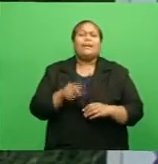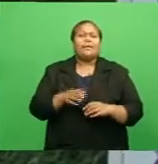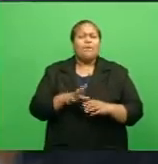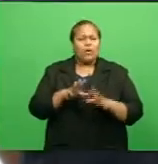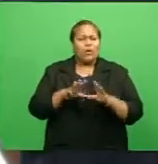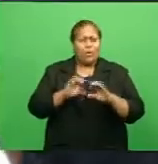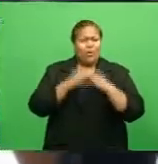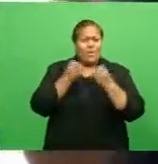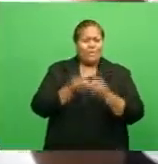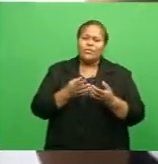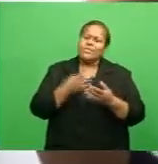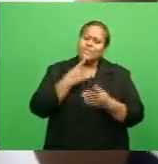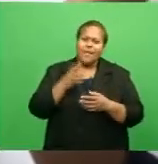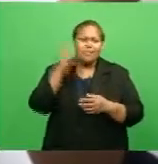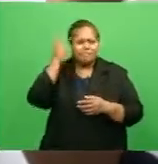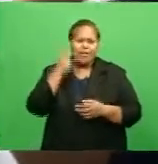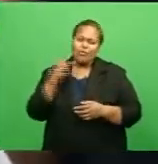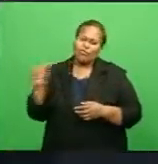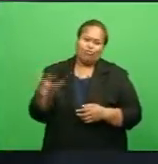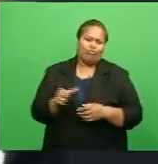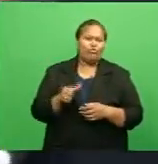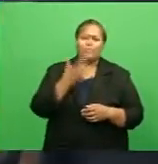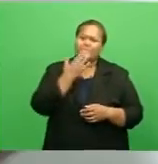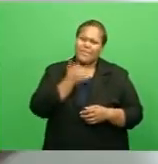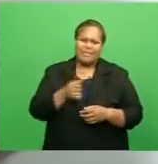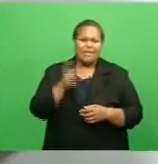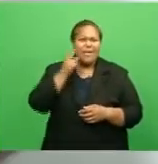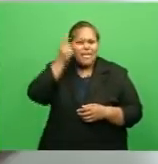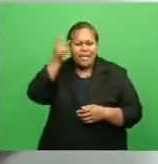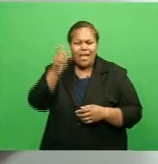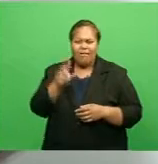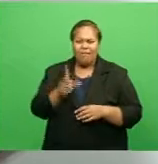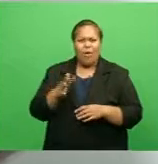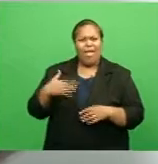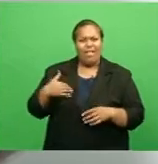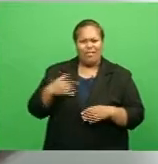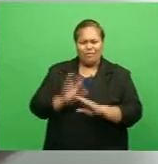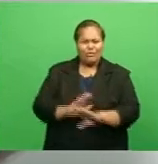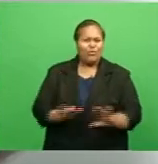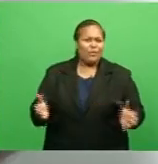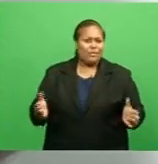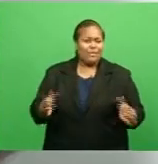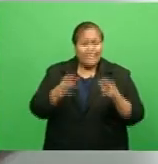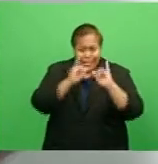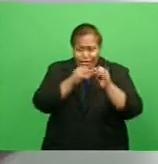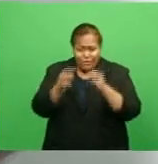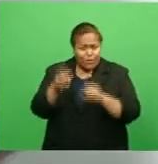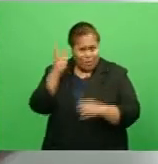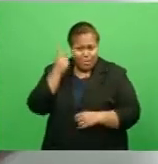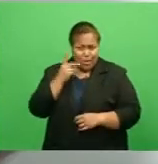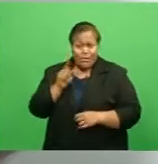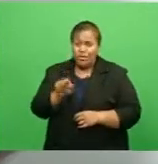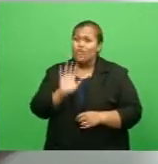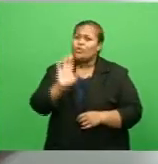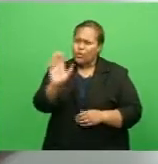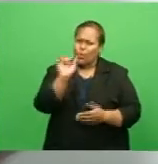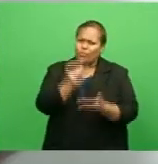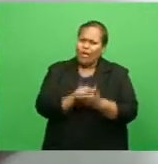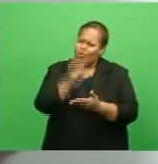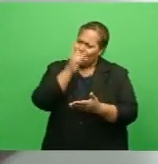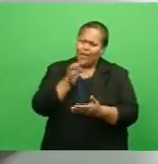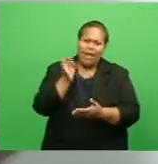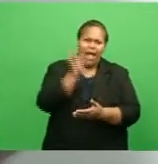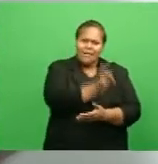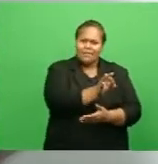more proactive when it comes to the health of their kids. As an individual, as a parent, it is your right to ask for a